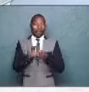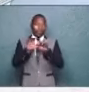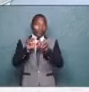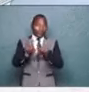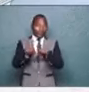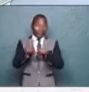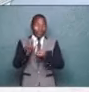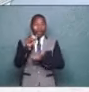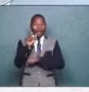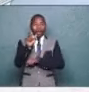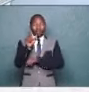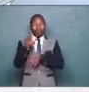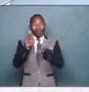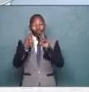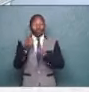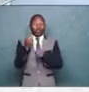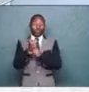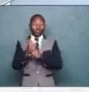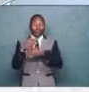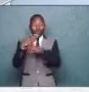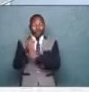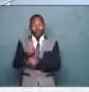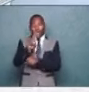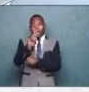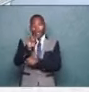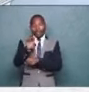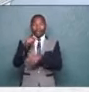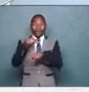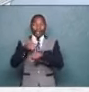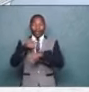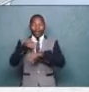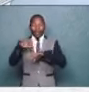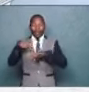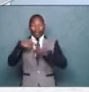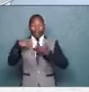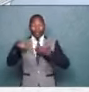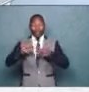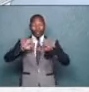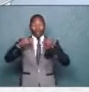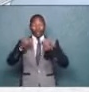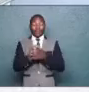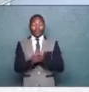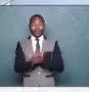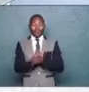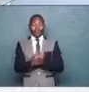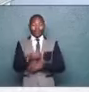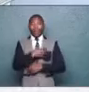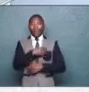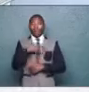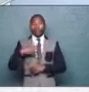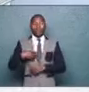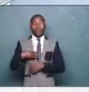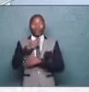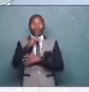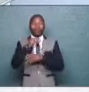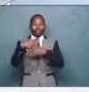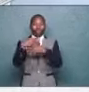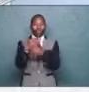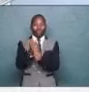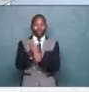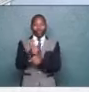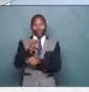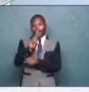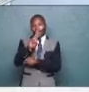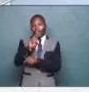Kupezeka kwa ogwira ntchito a ku NRB pa nthawi yakalembera woyeserera. Amayi ndi abambo, bungwe